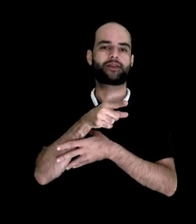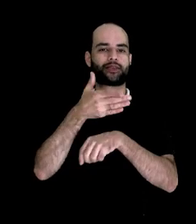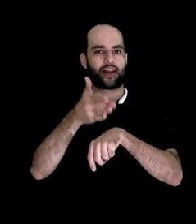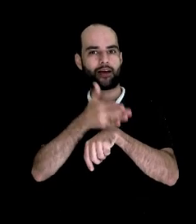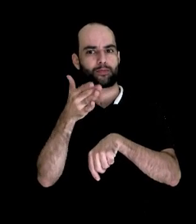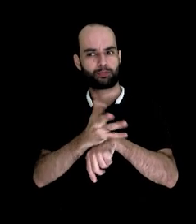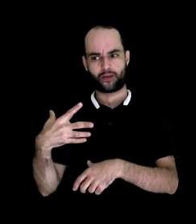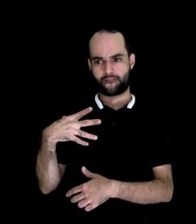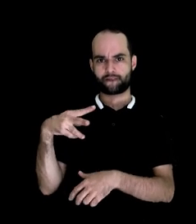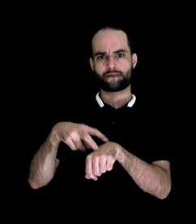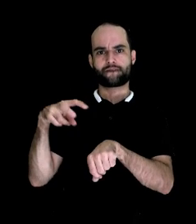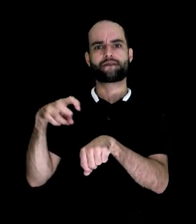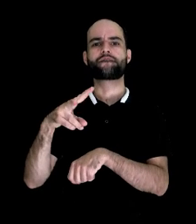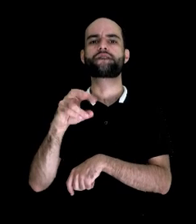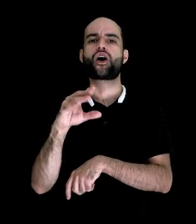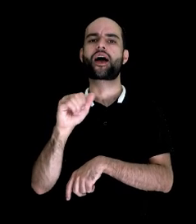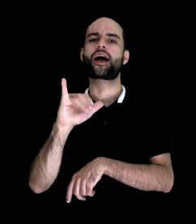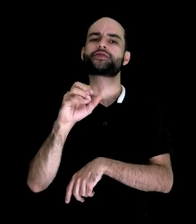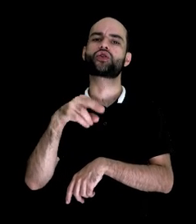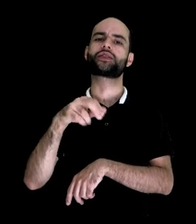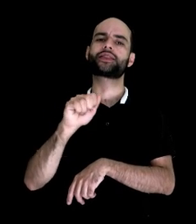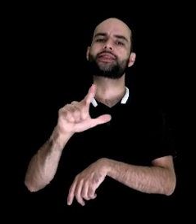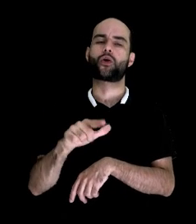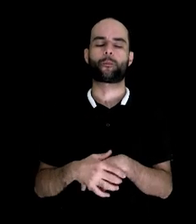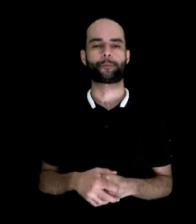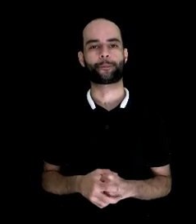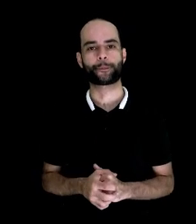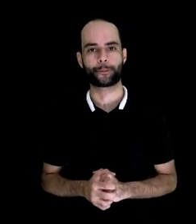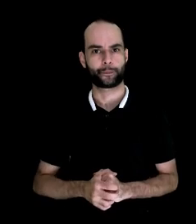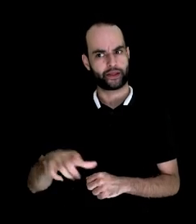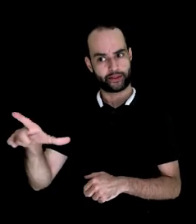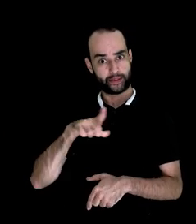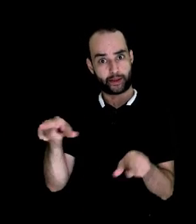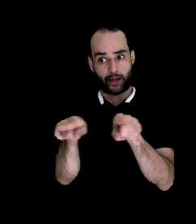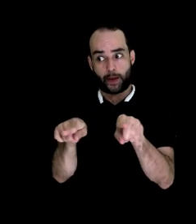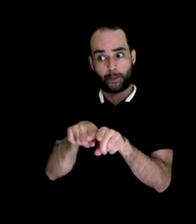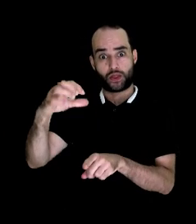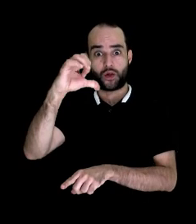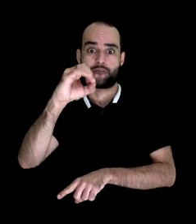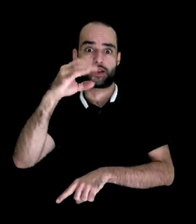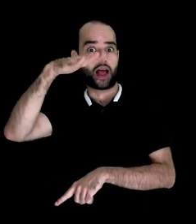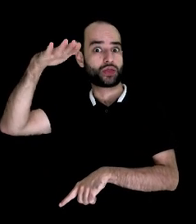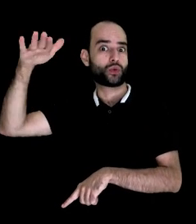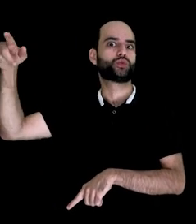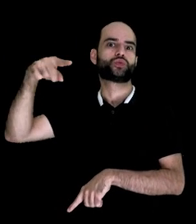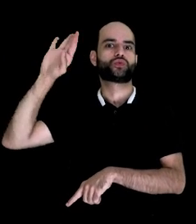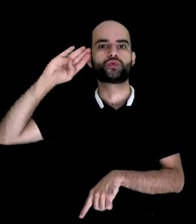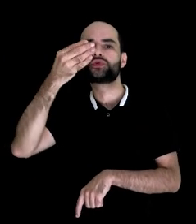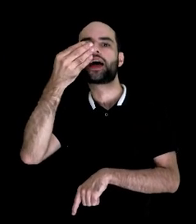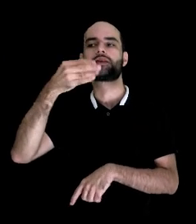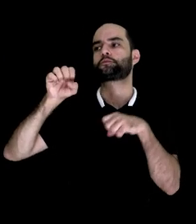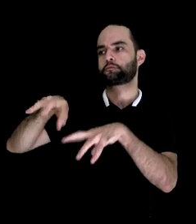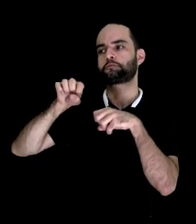Training Institute, including youth with deafblindness and vocational training." At the same time, 90 adults